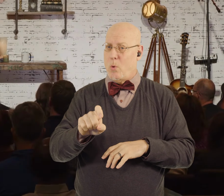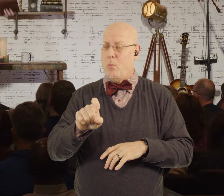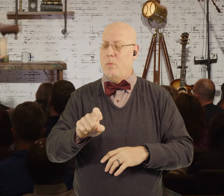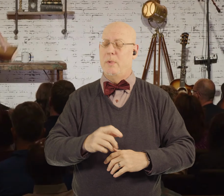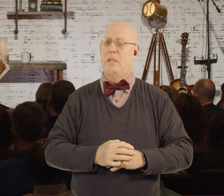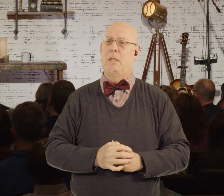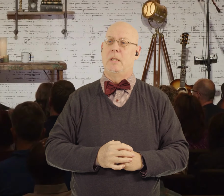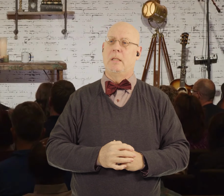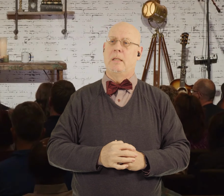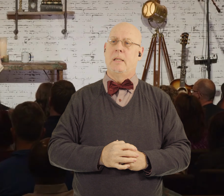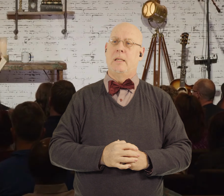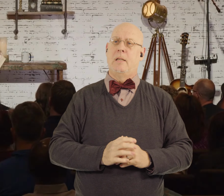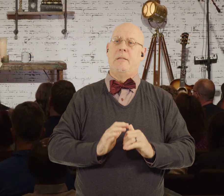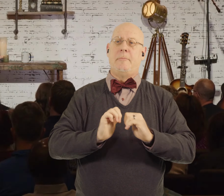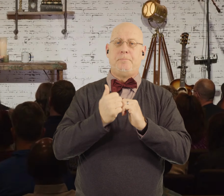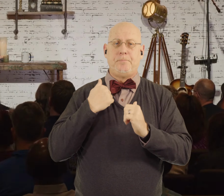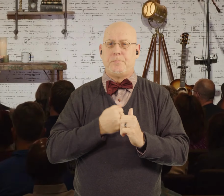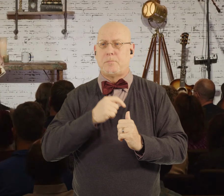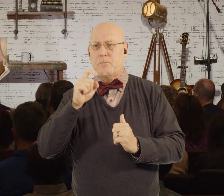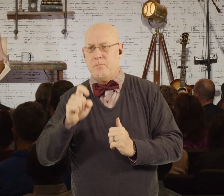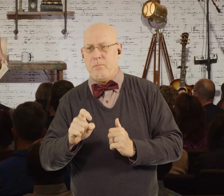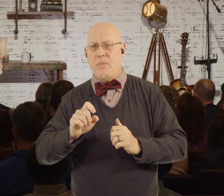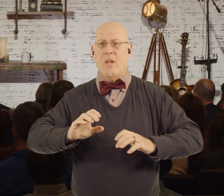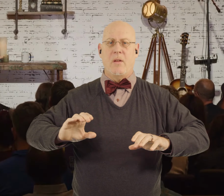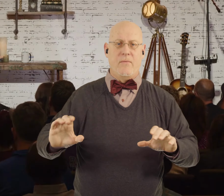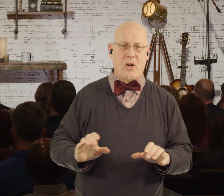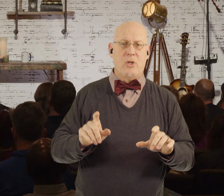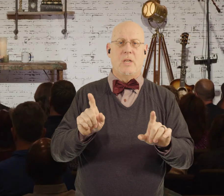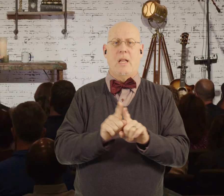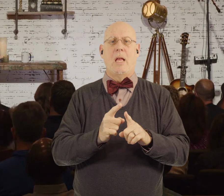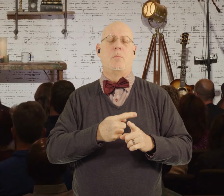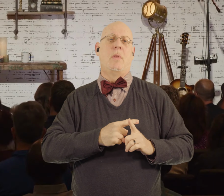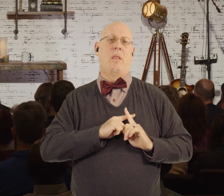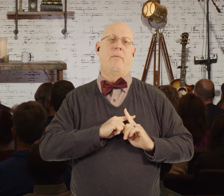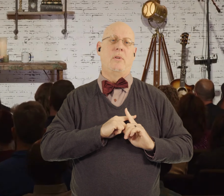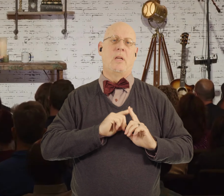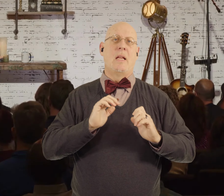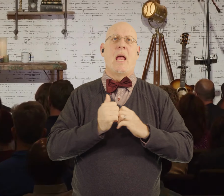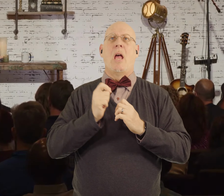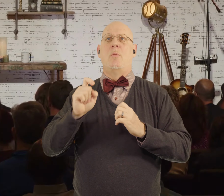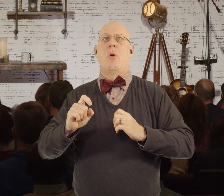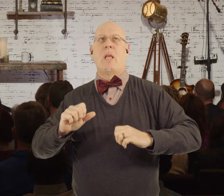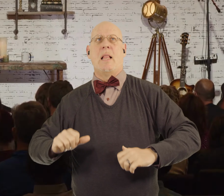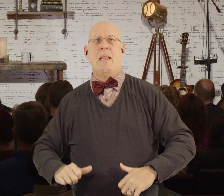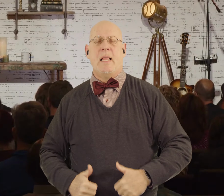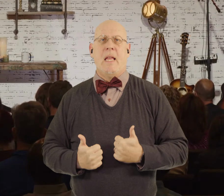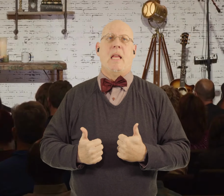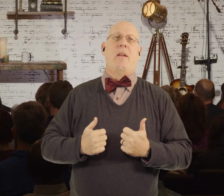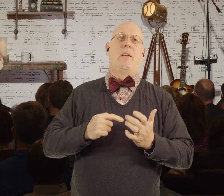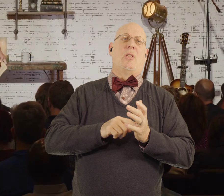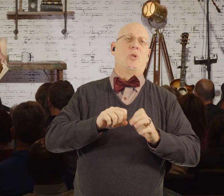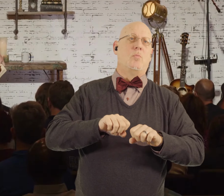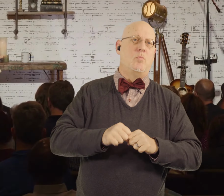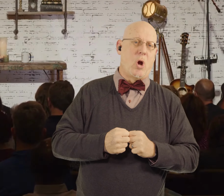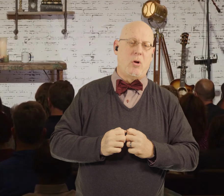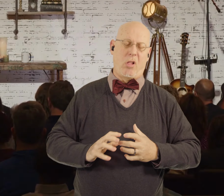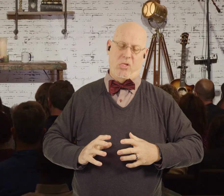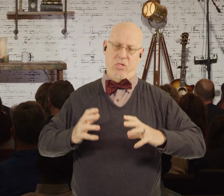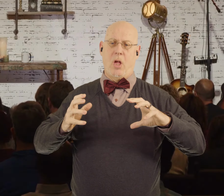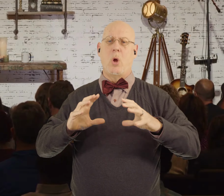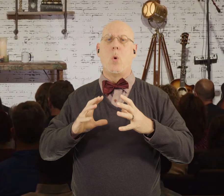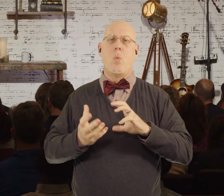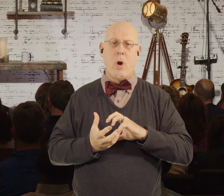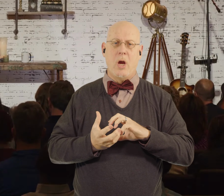what the church is supposed to be and how we're supposed to function as believers. How we're supposed to live in